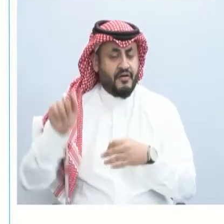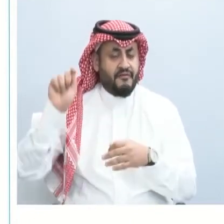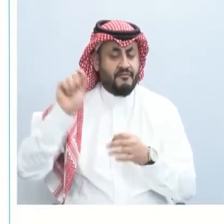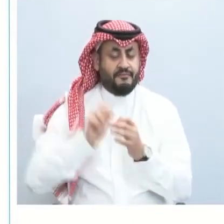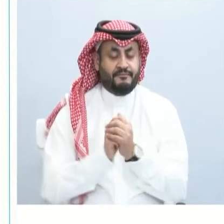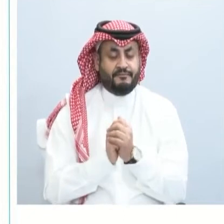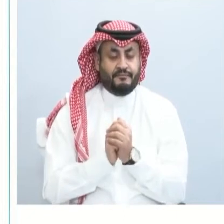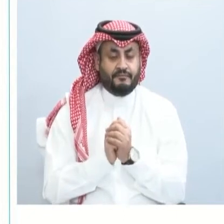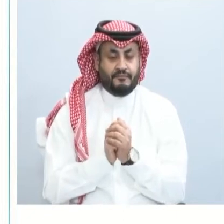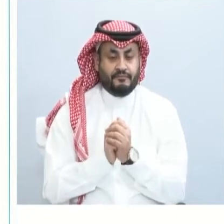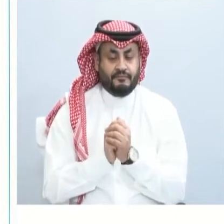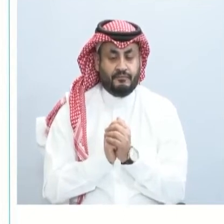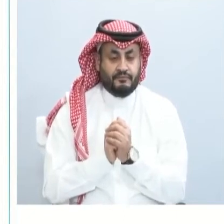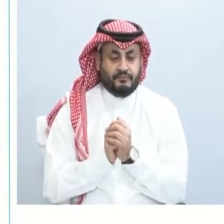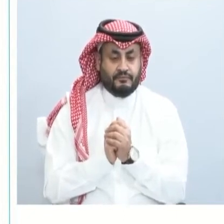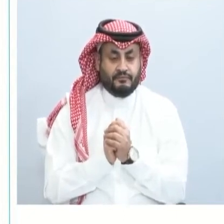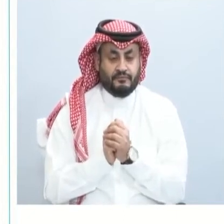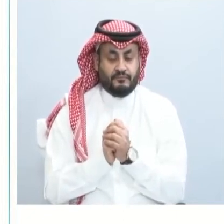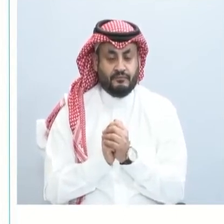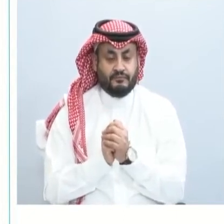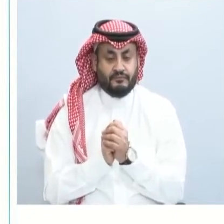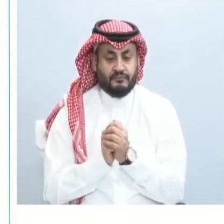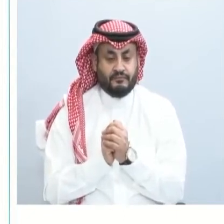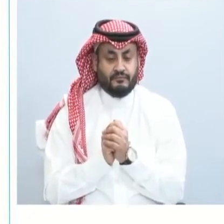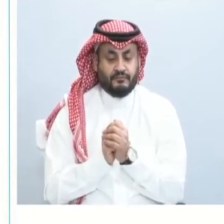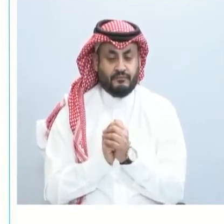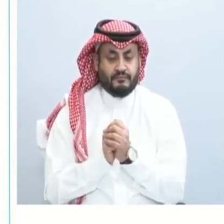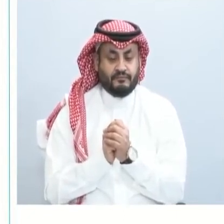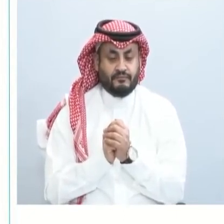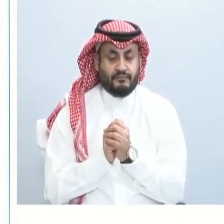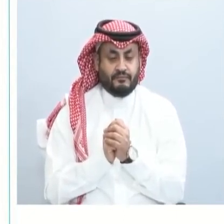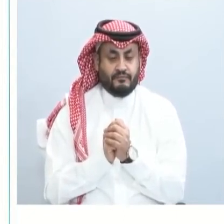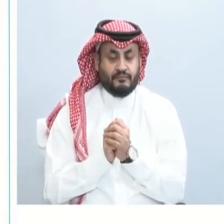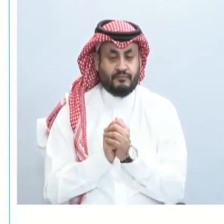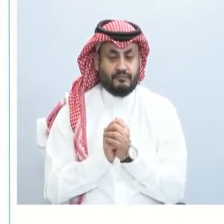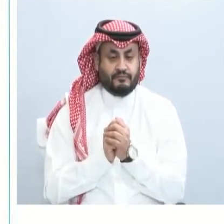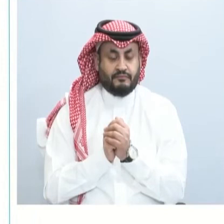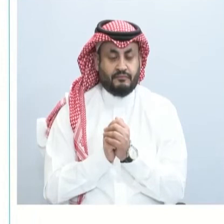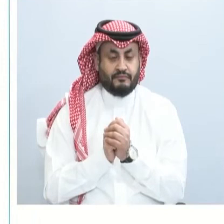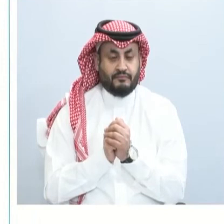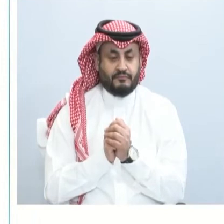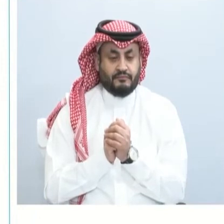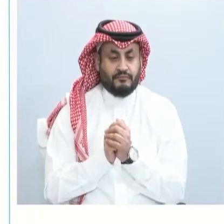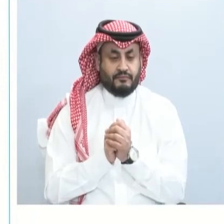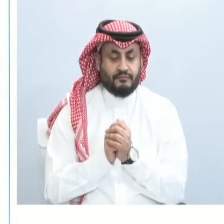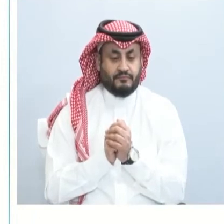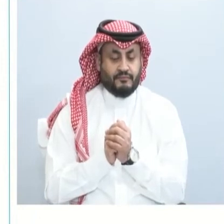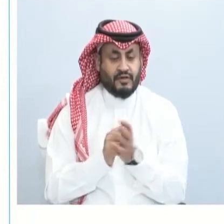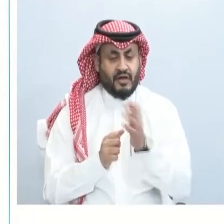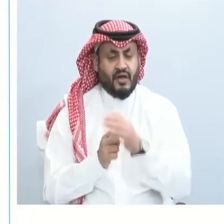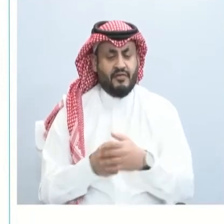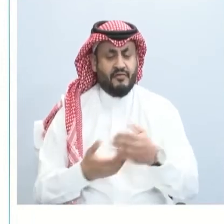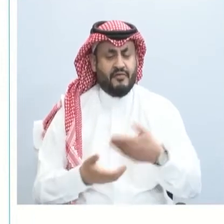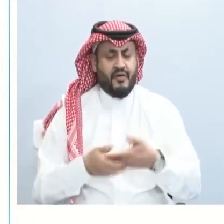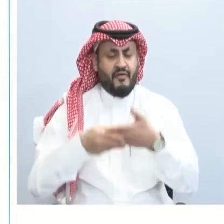same as we pronounce it here in the word laugh. Now, in order to help